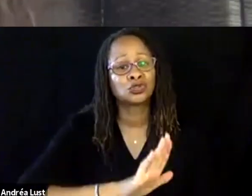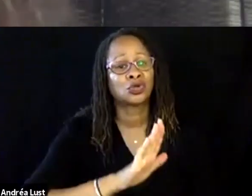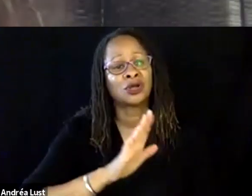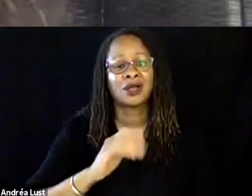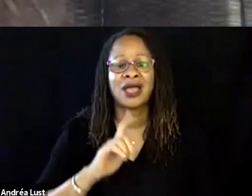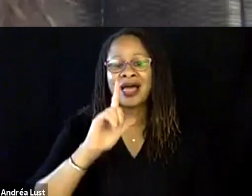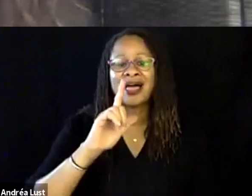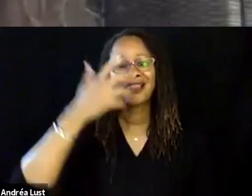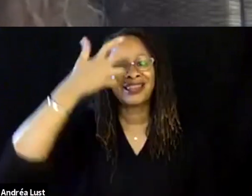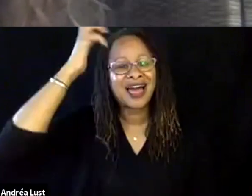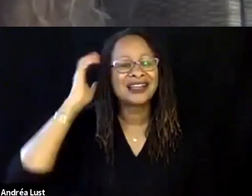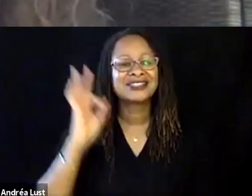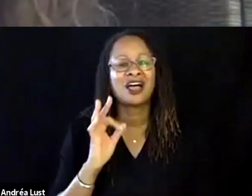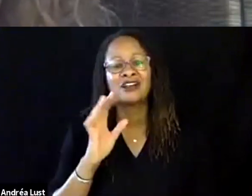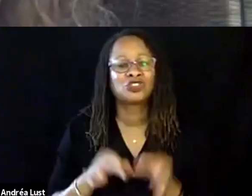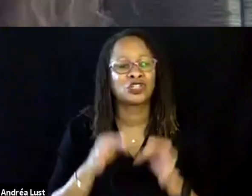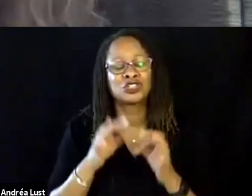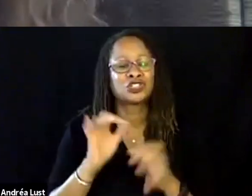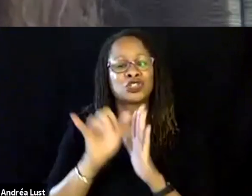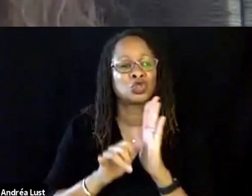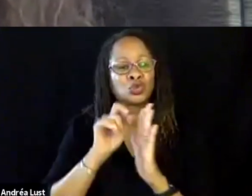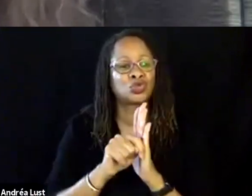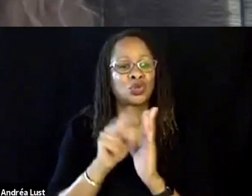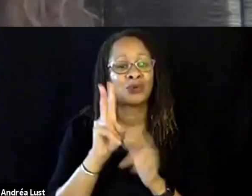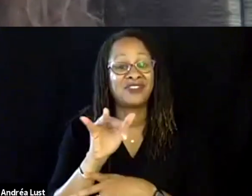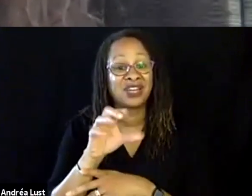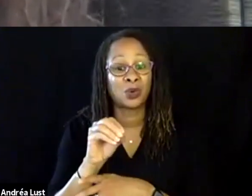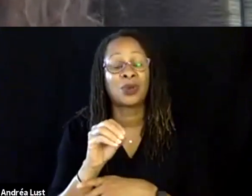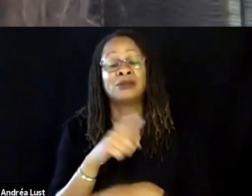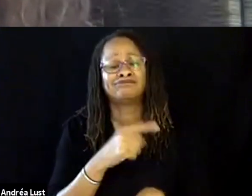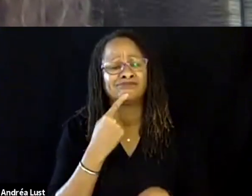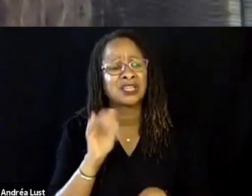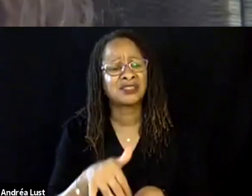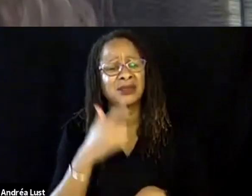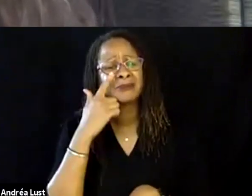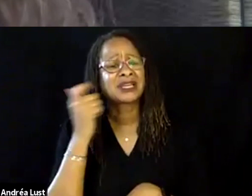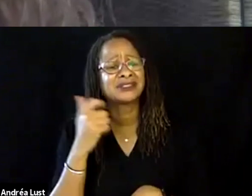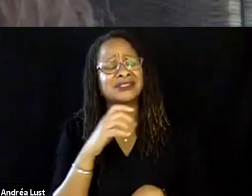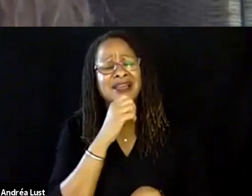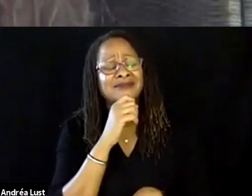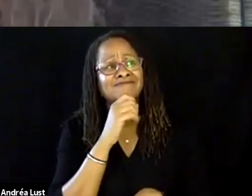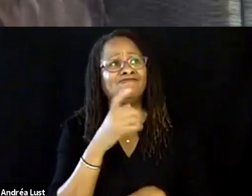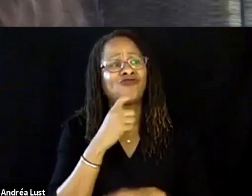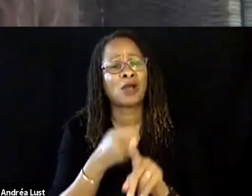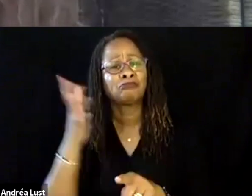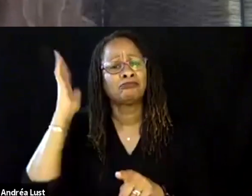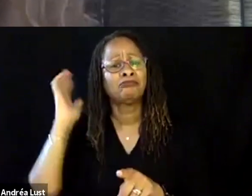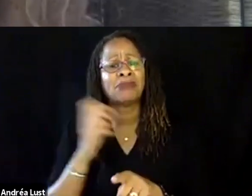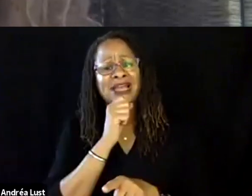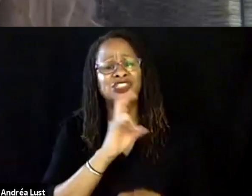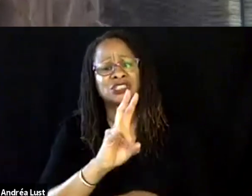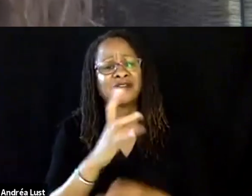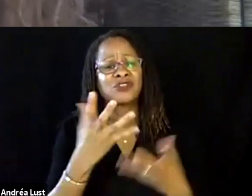Lions of Justice YouTube video, which is really great. And you were saying that, you know, since the age of 7, you wanted to be on